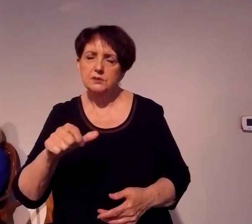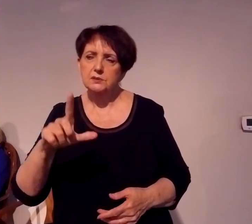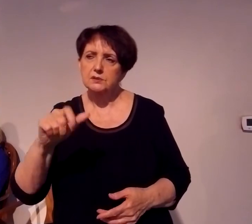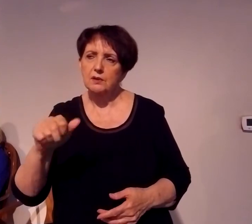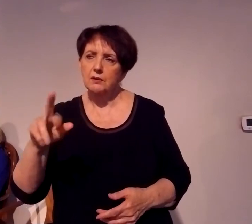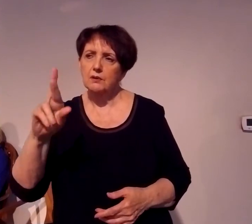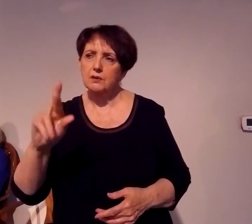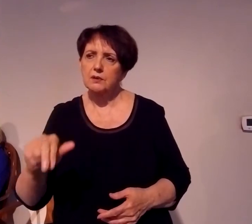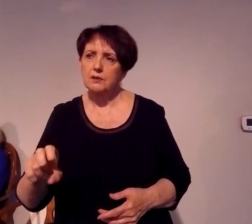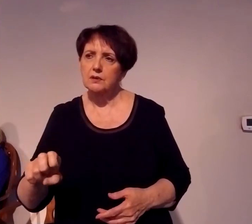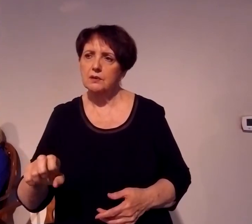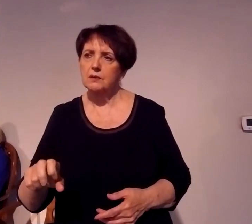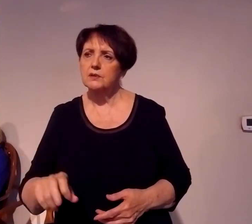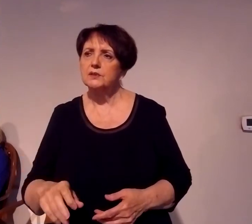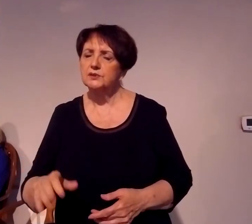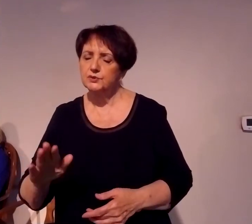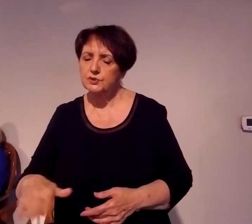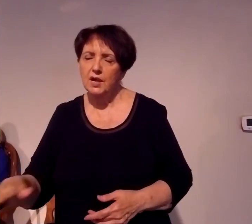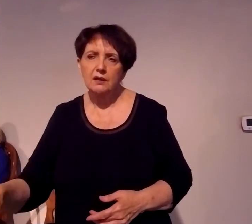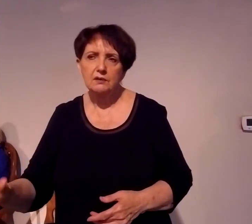awakening.